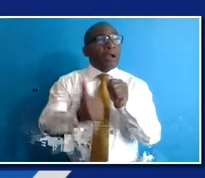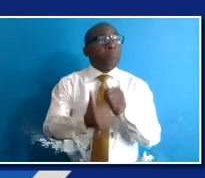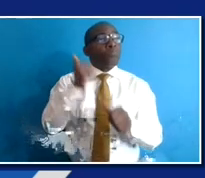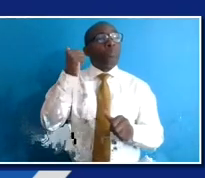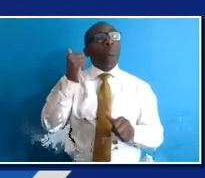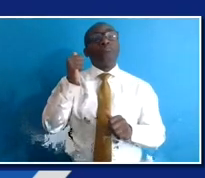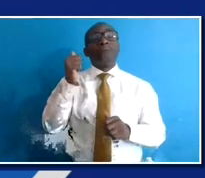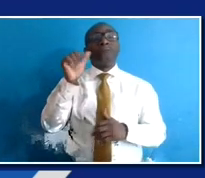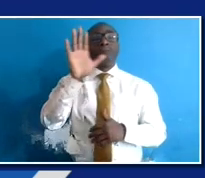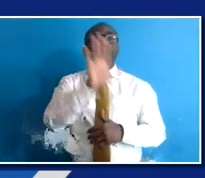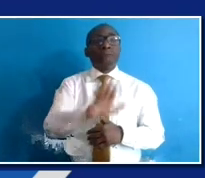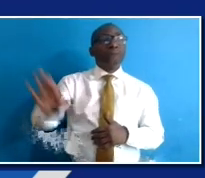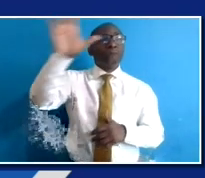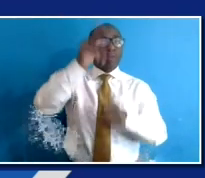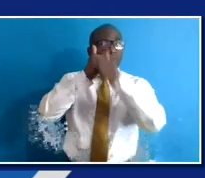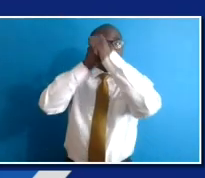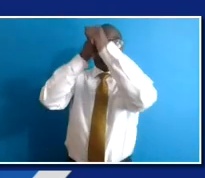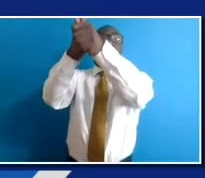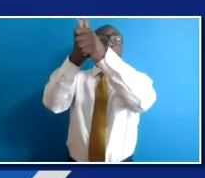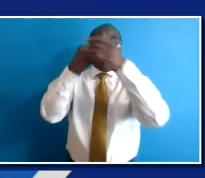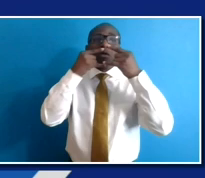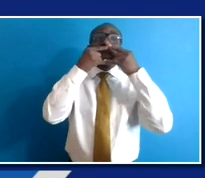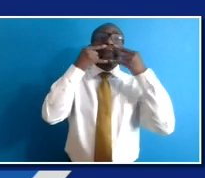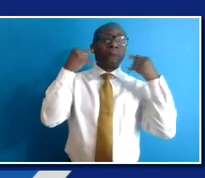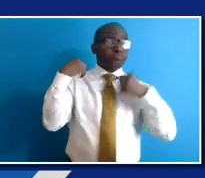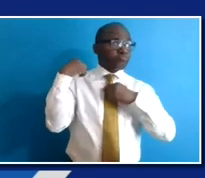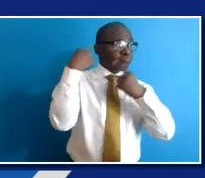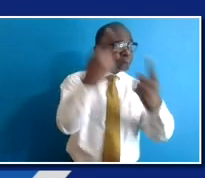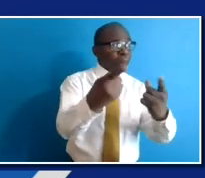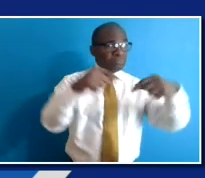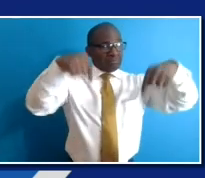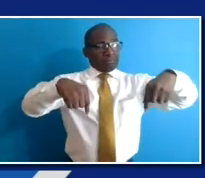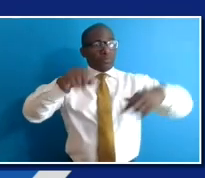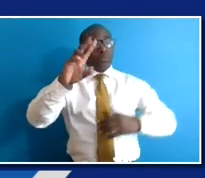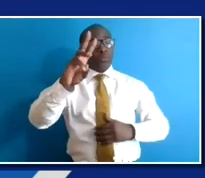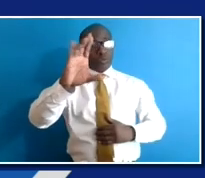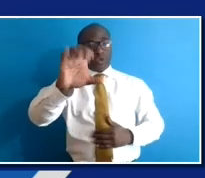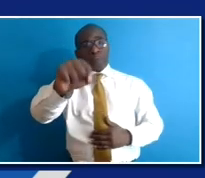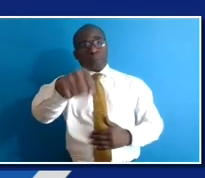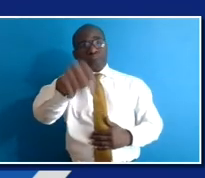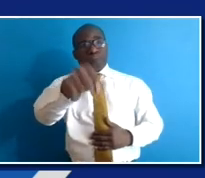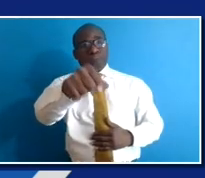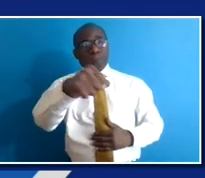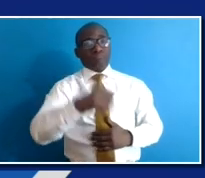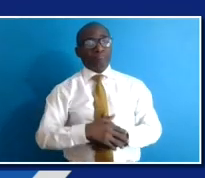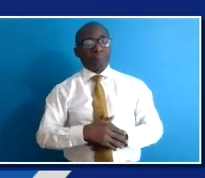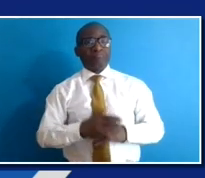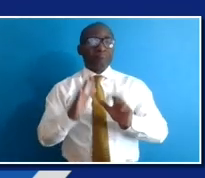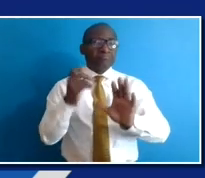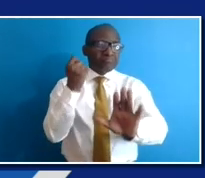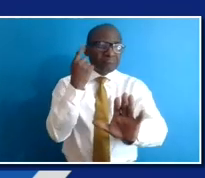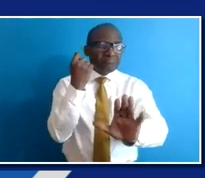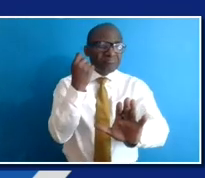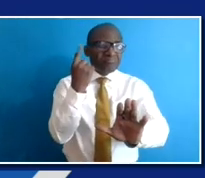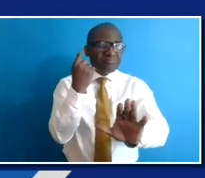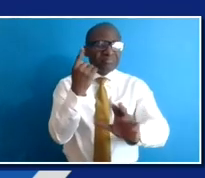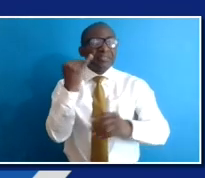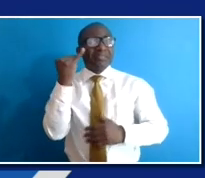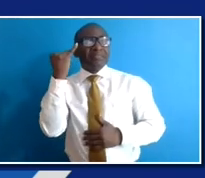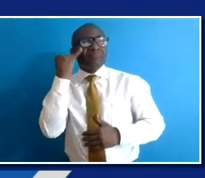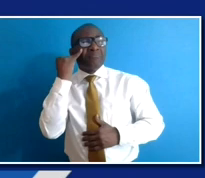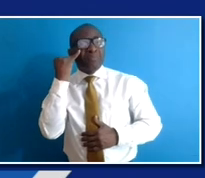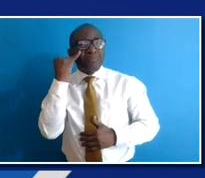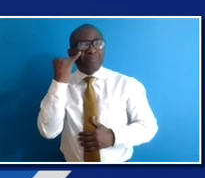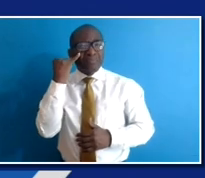have to remember is if you're part of a family and you're on a blanket, you're not required to have a mask. You're required to have a mask when you